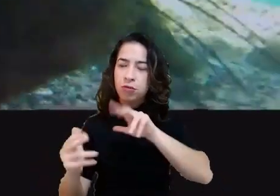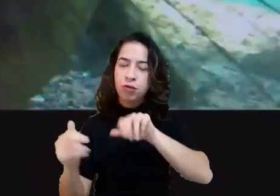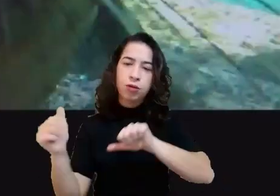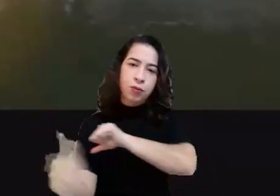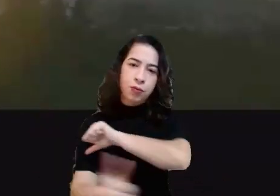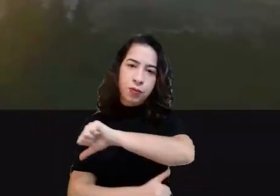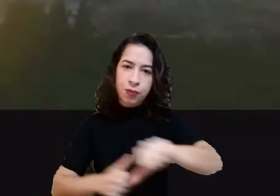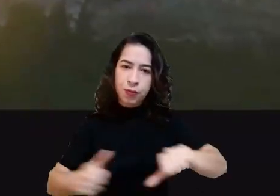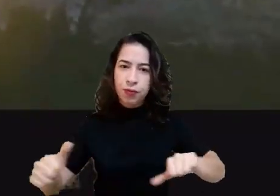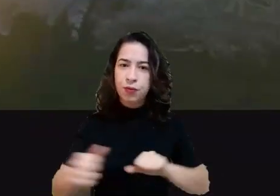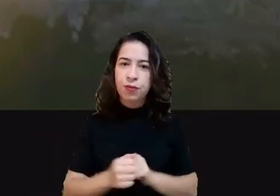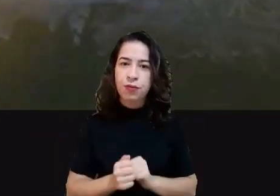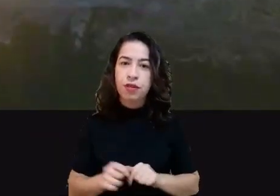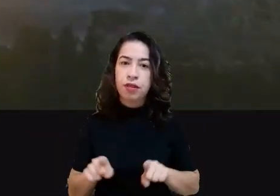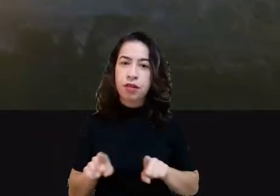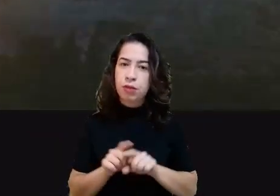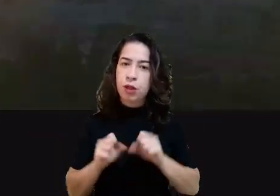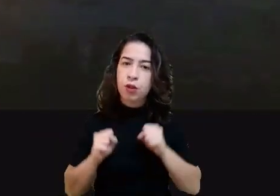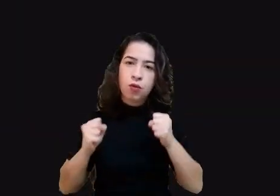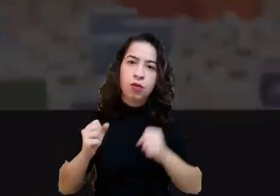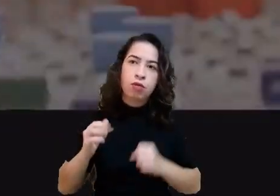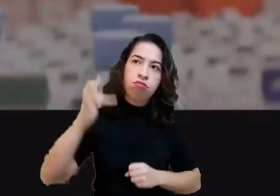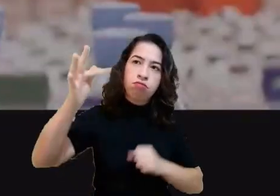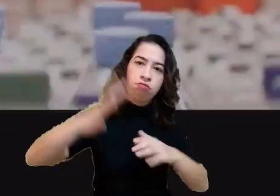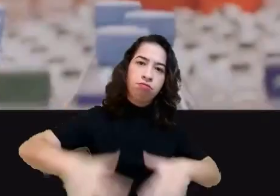world and seed a better future.